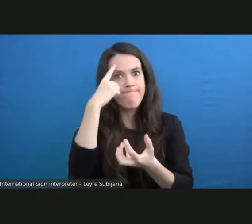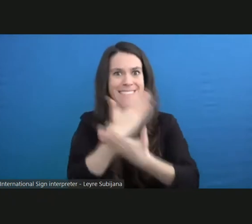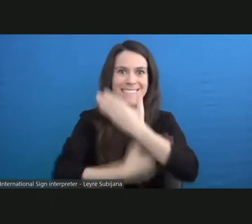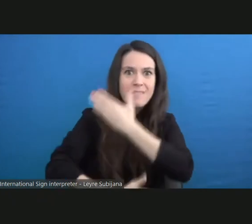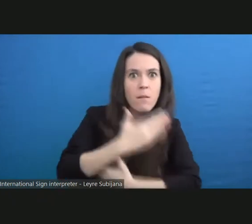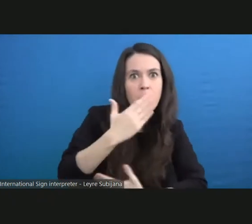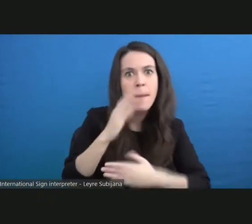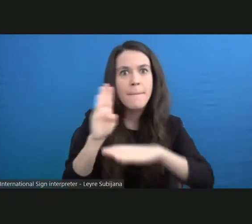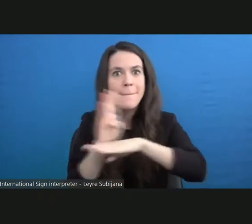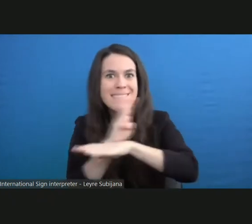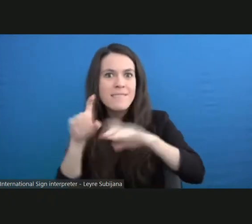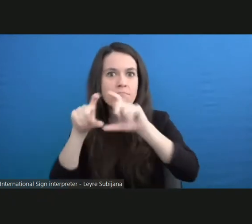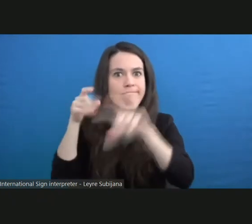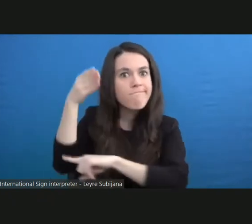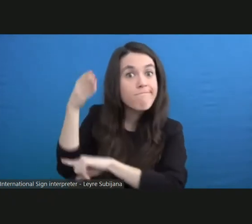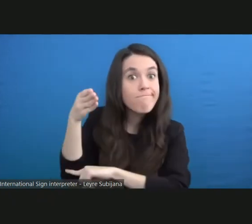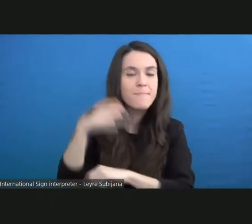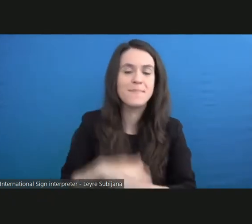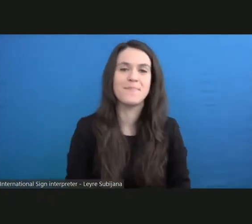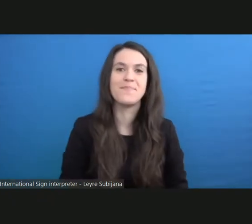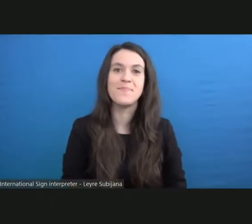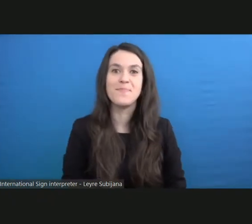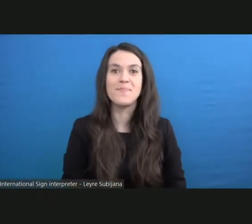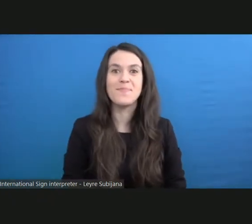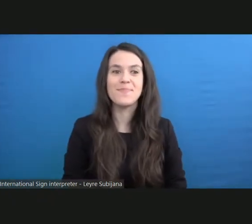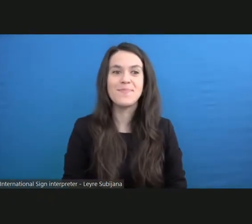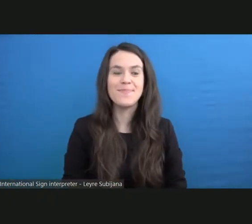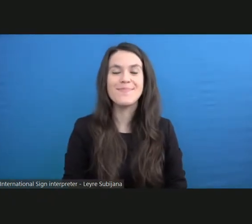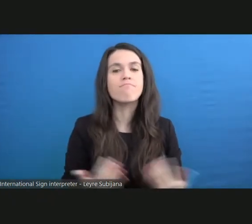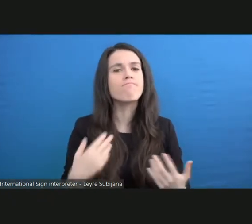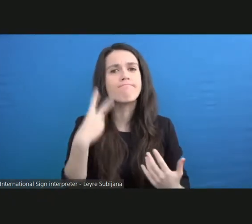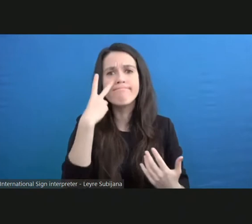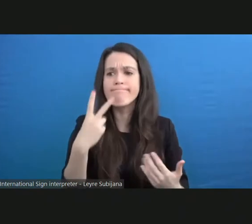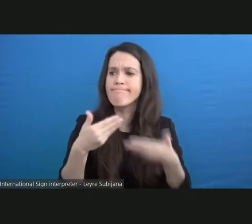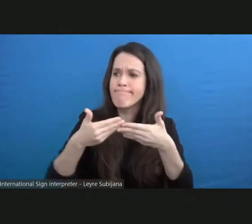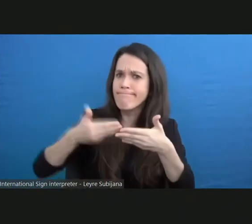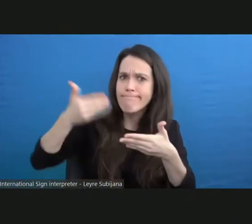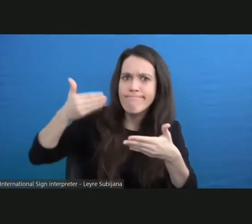We all have seen, we have been listening these days, and we will continue to listen today and tomorrow about examples